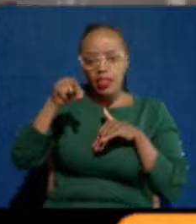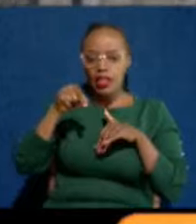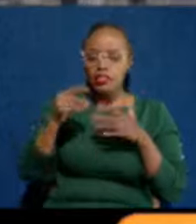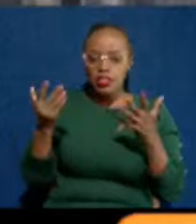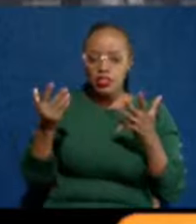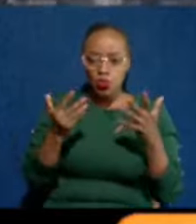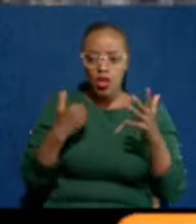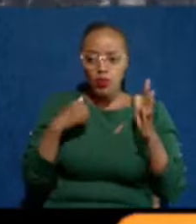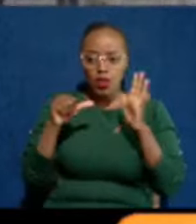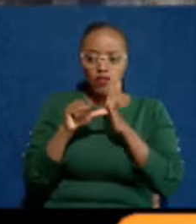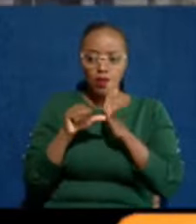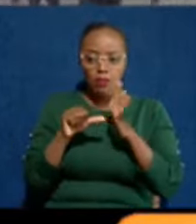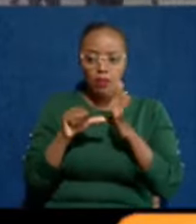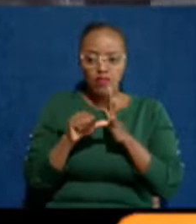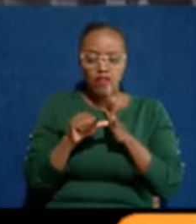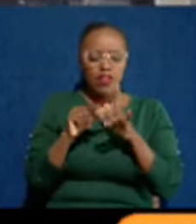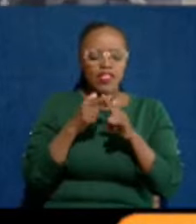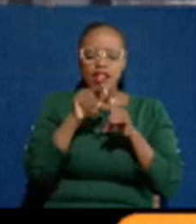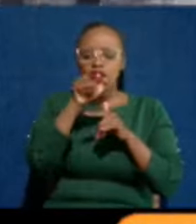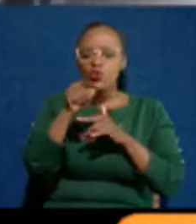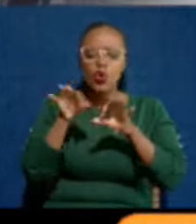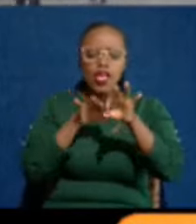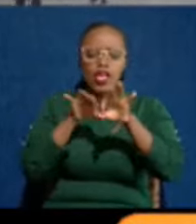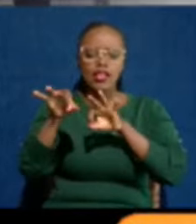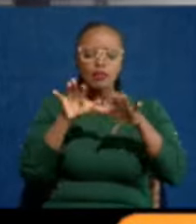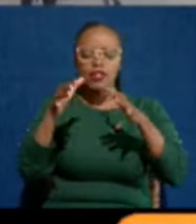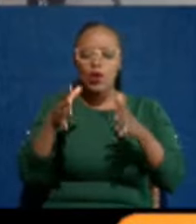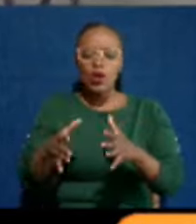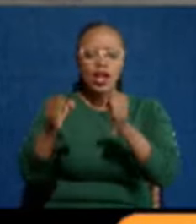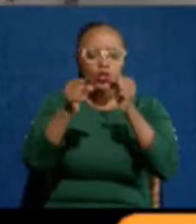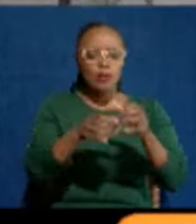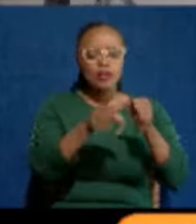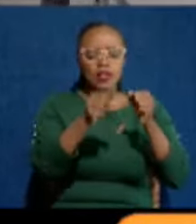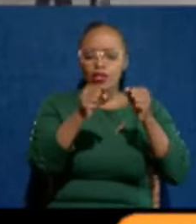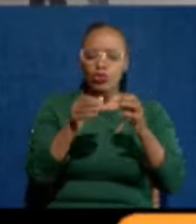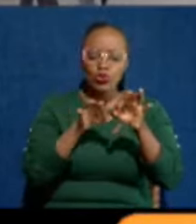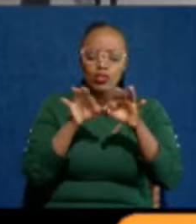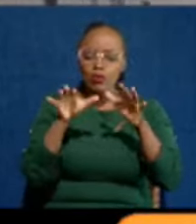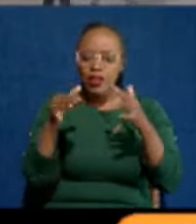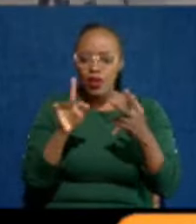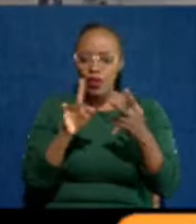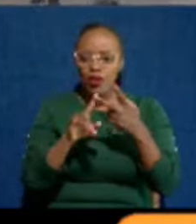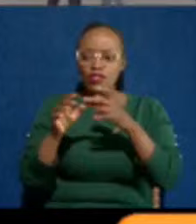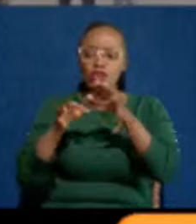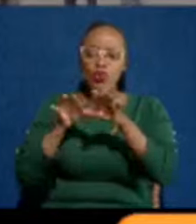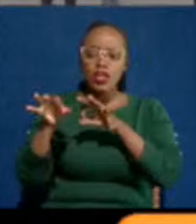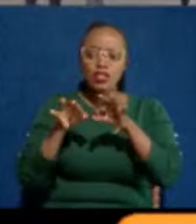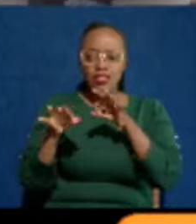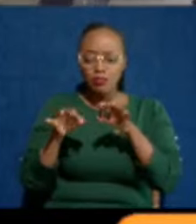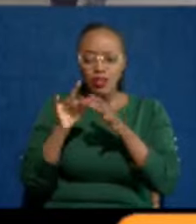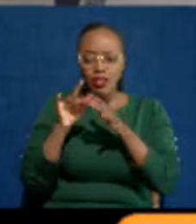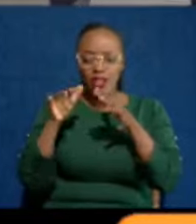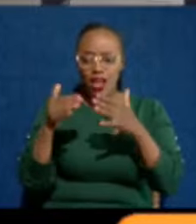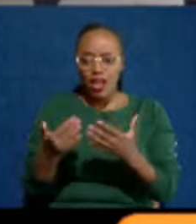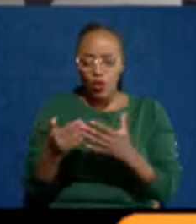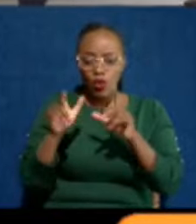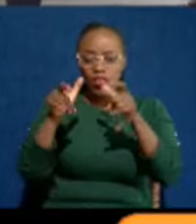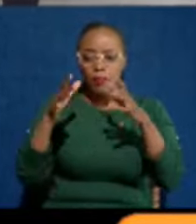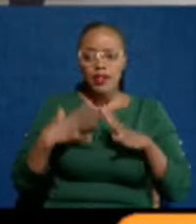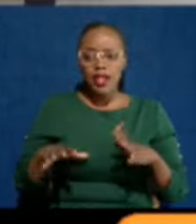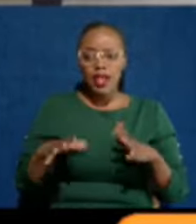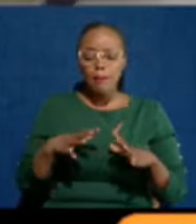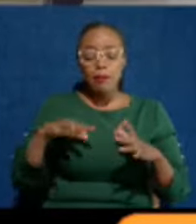lies. How else do we explain abductions? How else do we explain the fact that journalists are